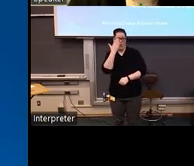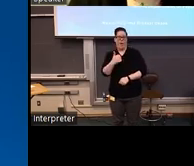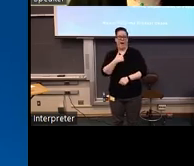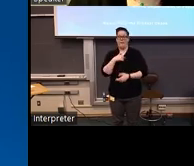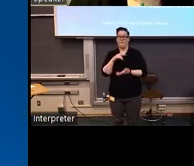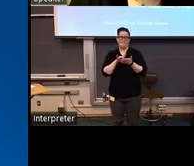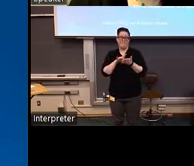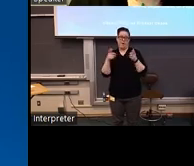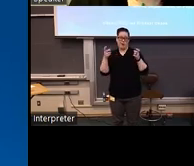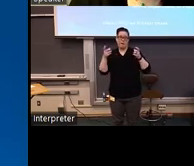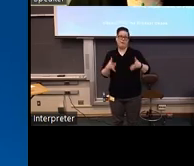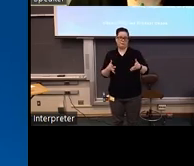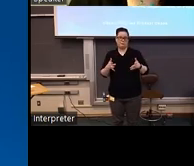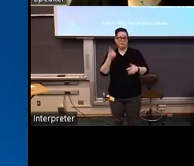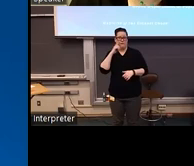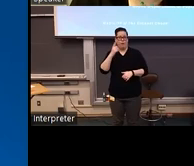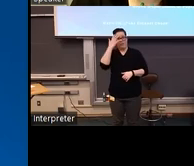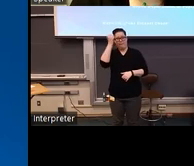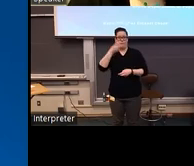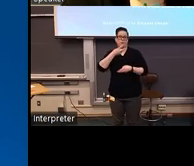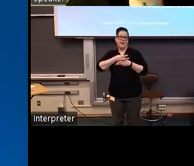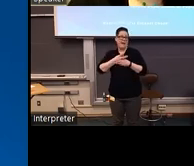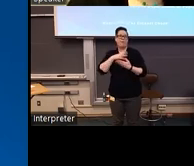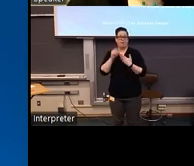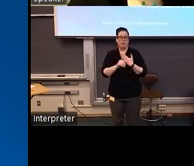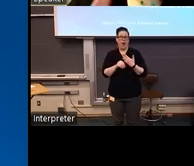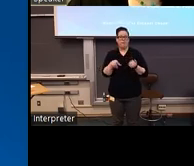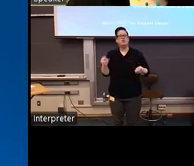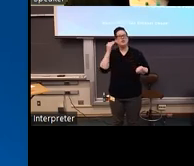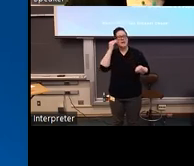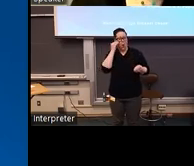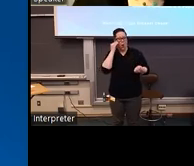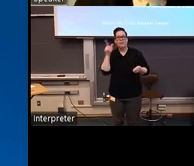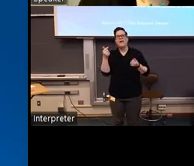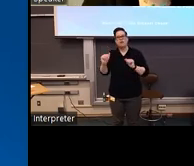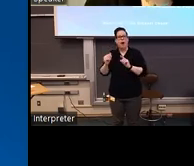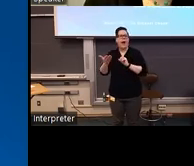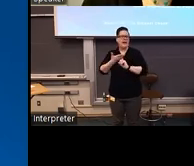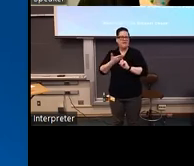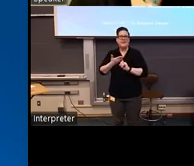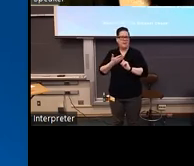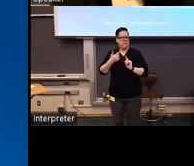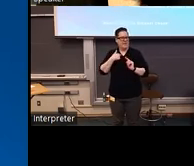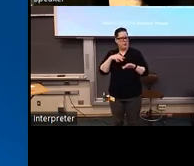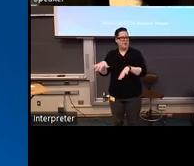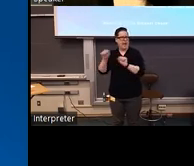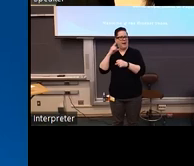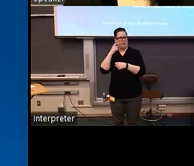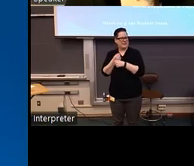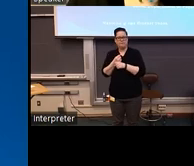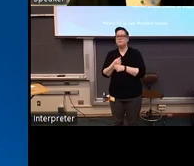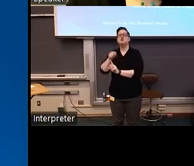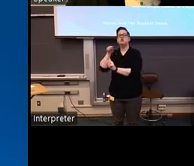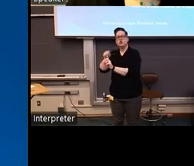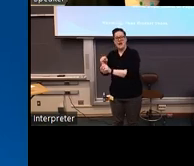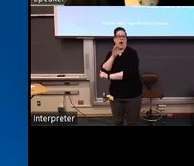medical director of our memory care program. She knows it. They tried to get me to do it for years. And she's the clinic director and I'm the